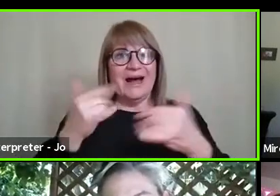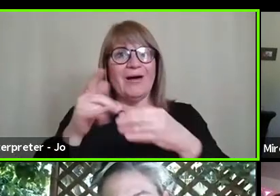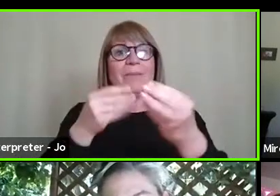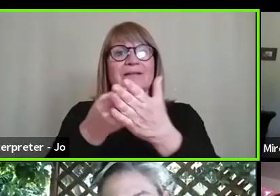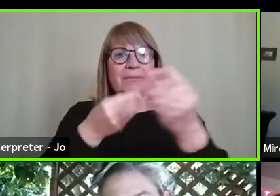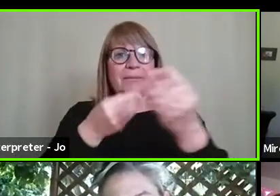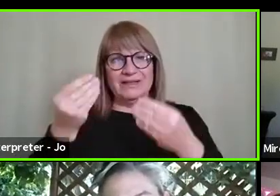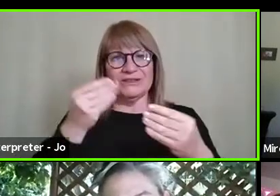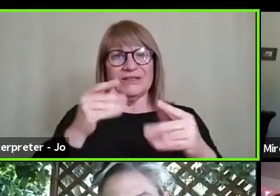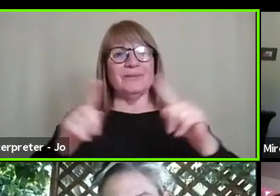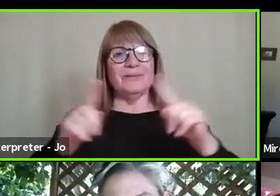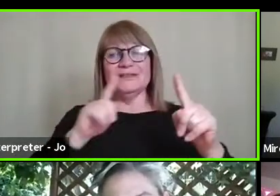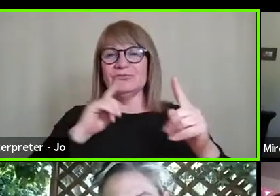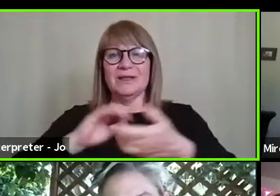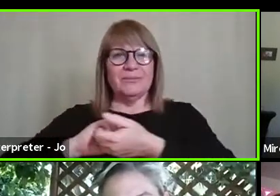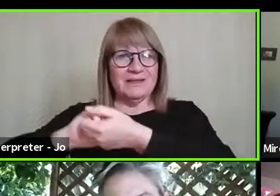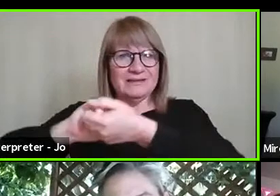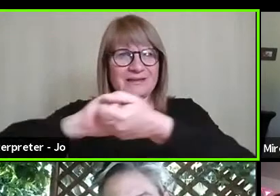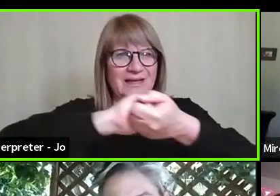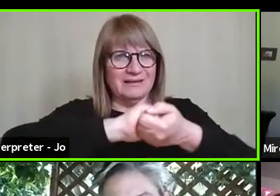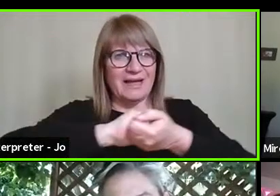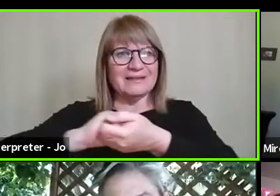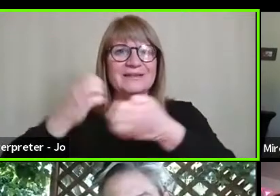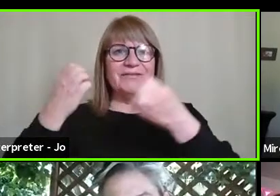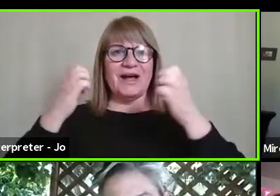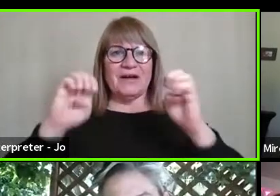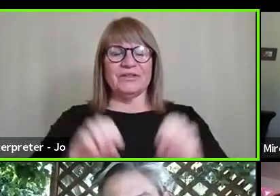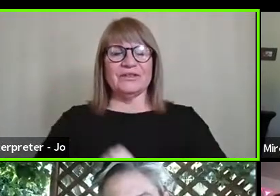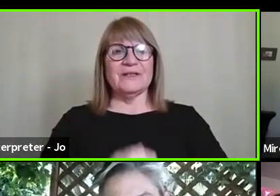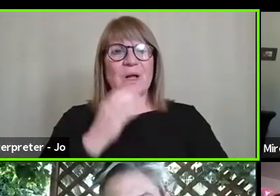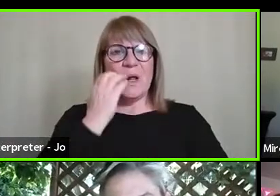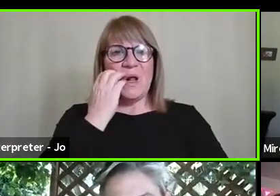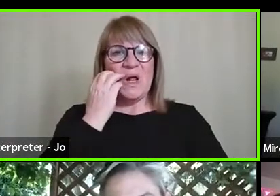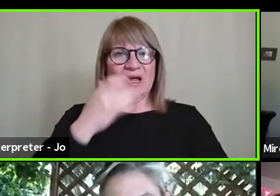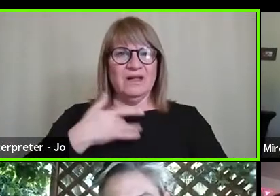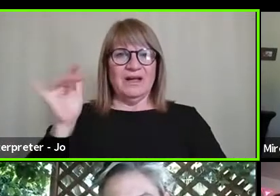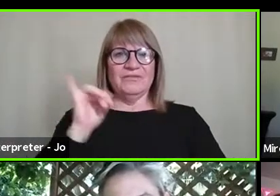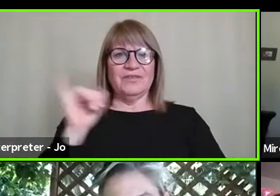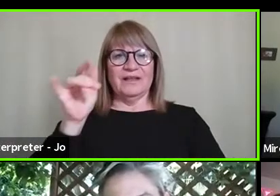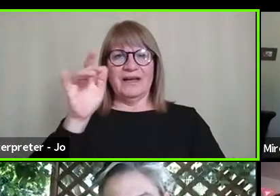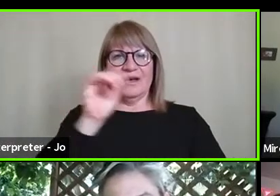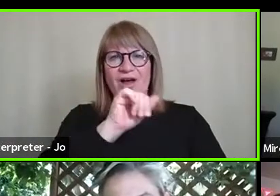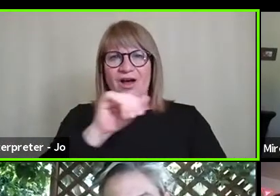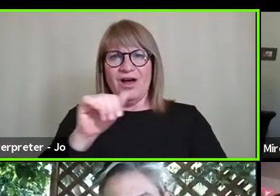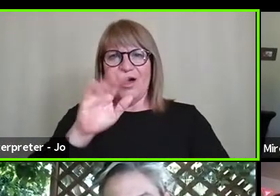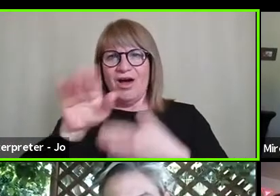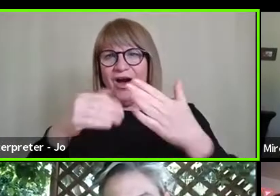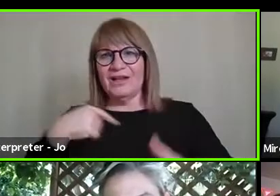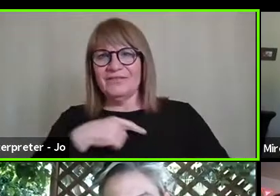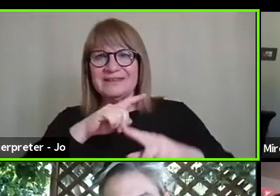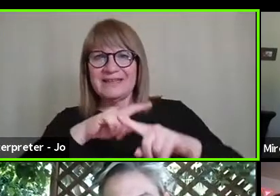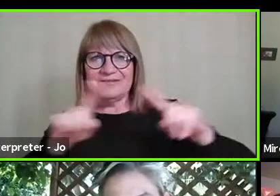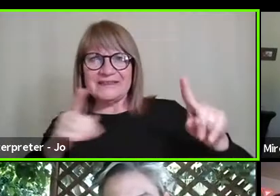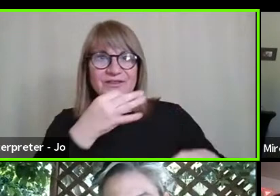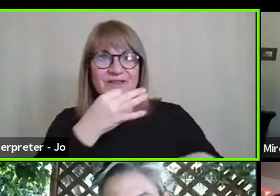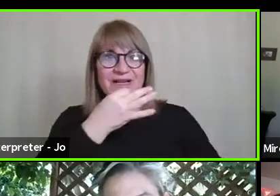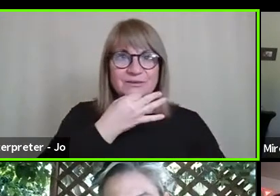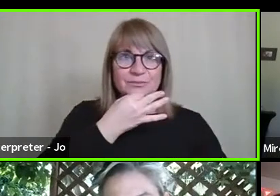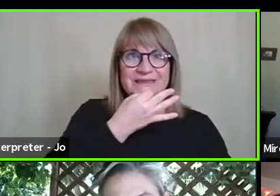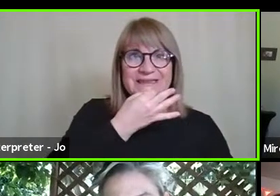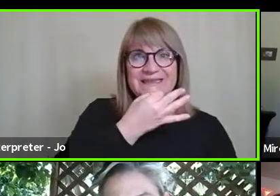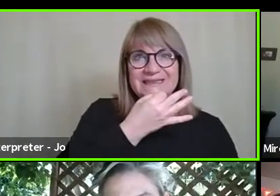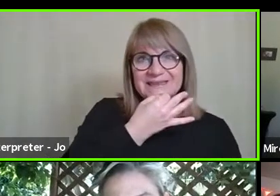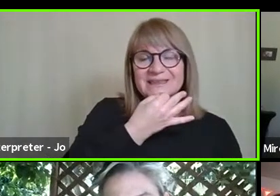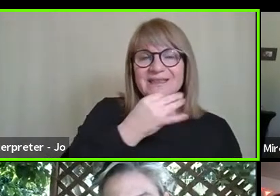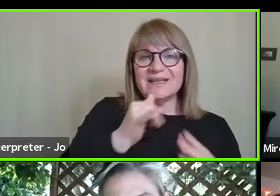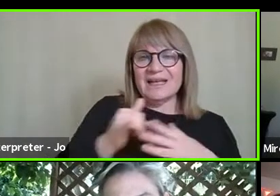a collective effort where we all i think have our levels of expertise that bring different you know